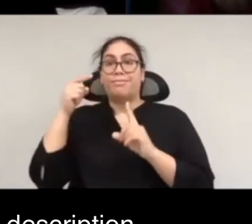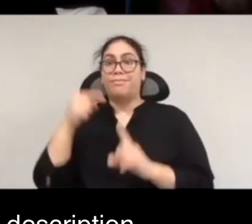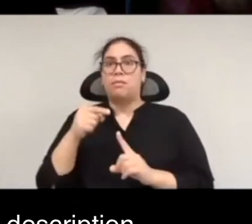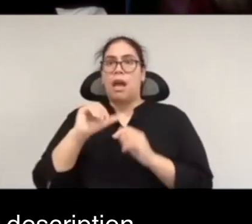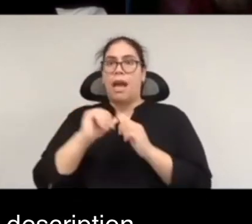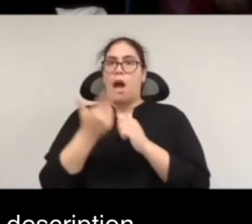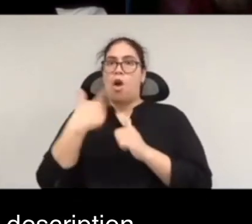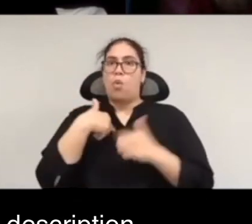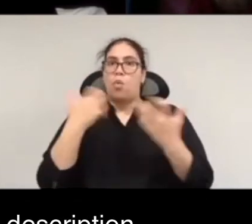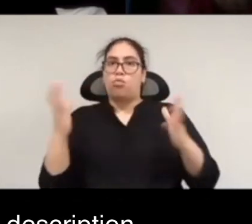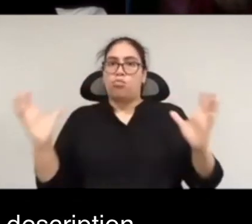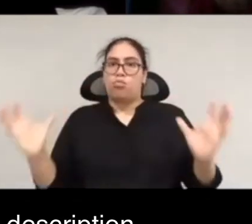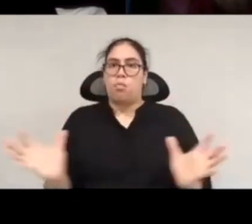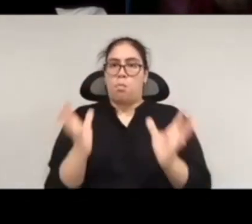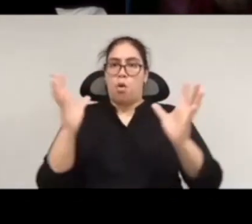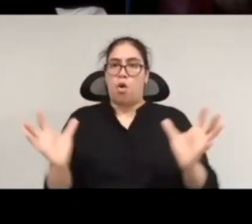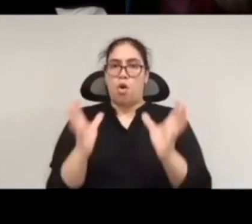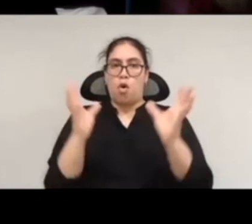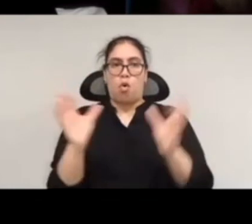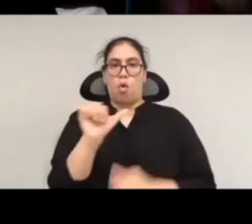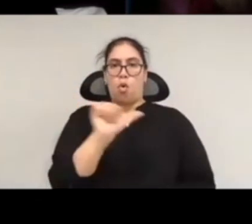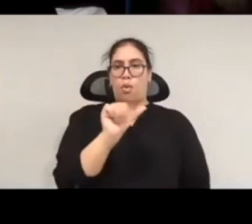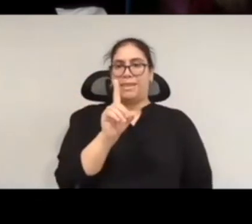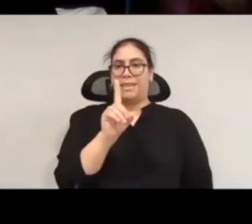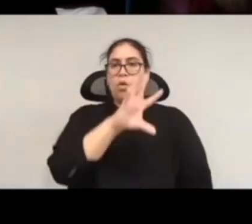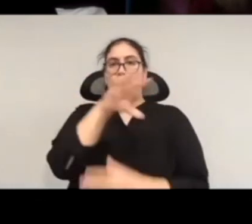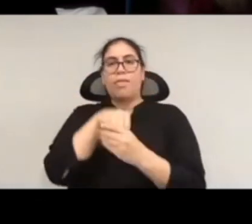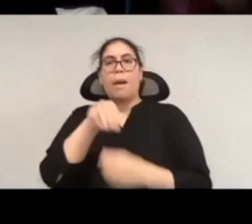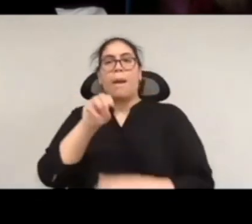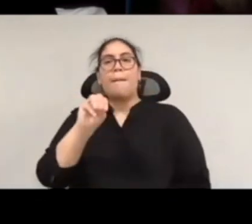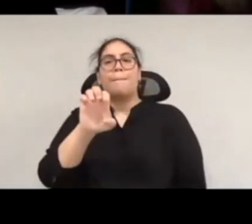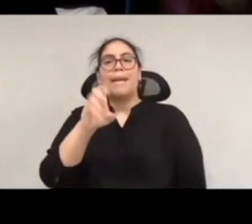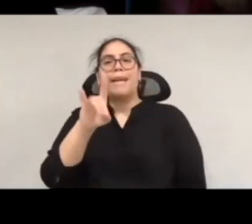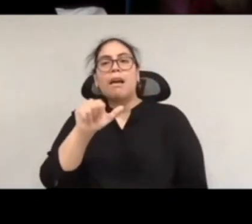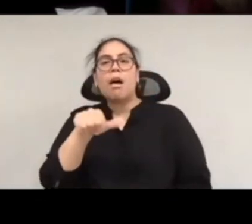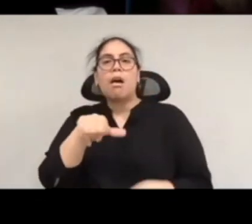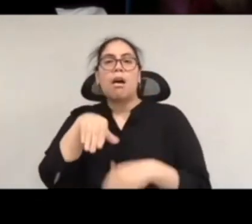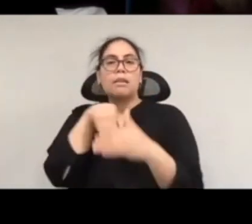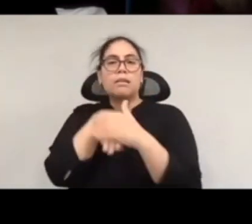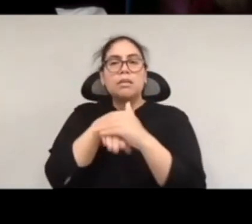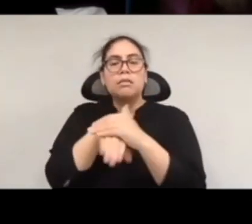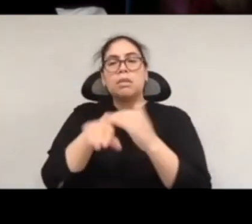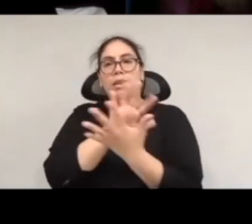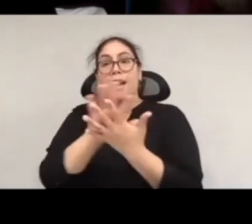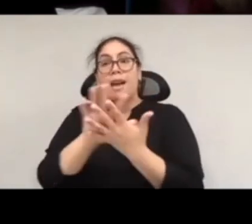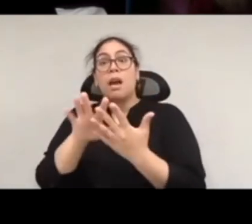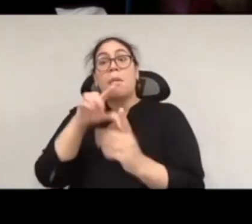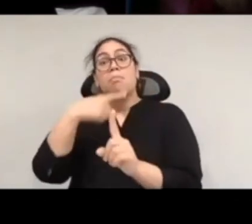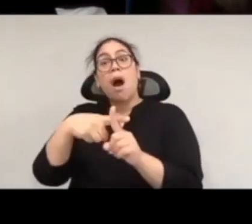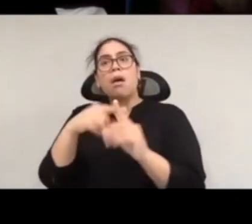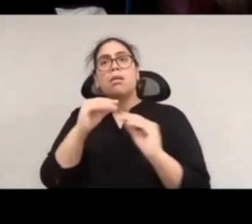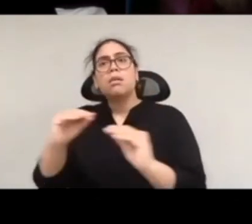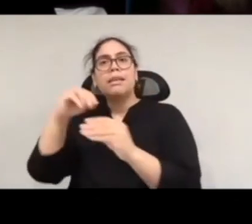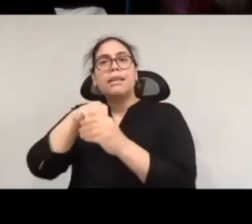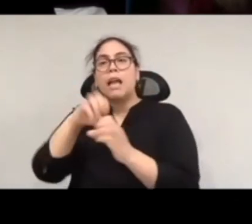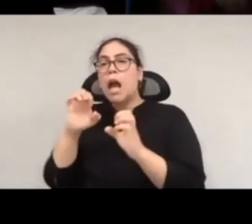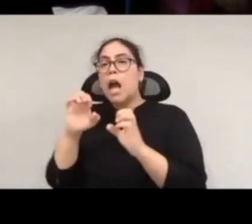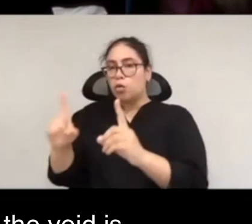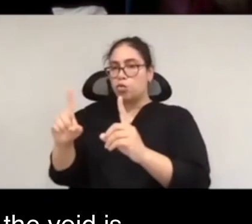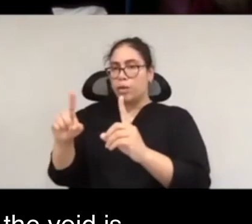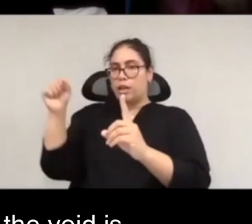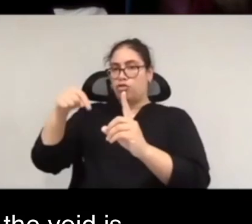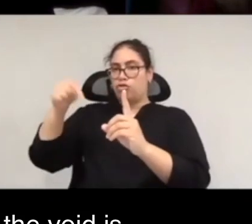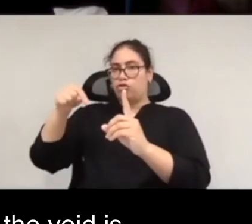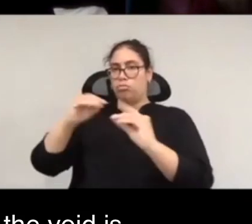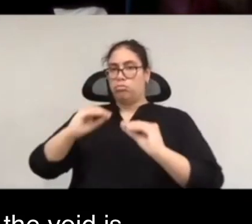audio description, media accessibility. How do we do this in the education realm? Because there is definitely a void